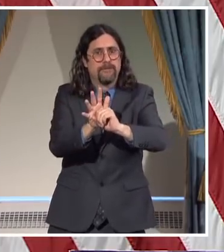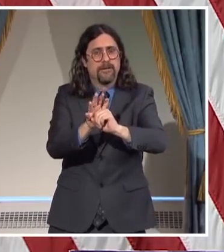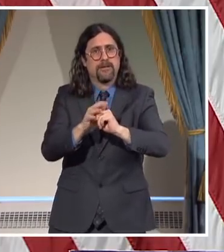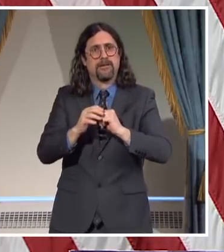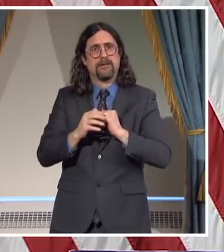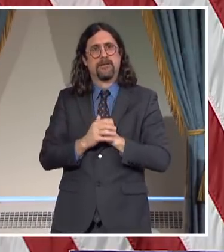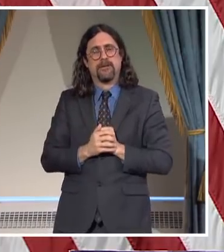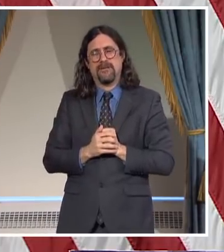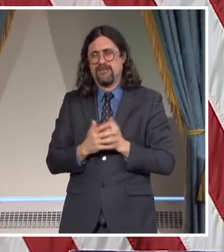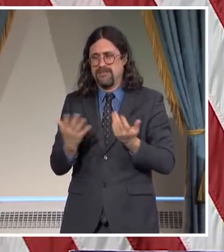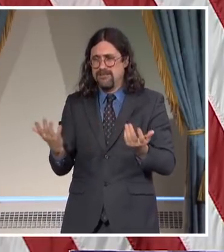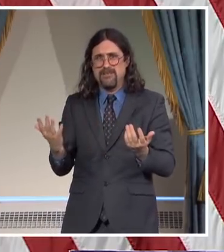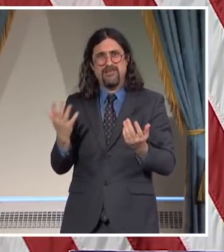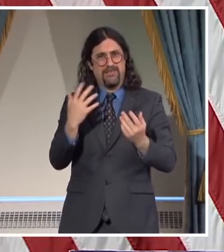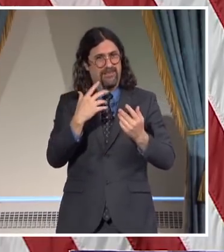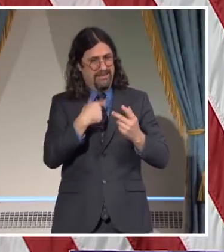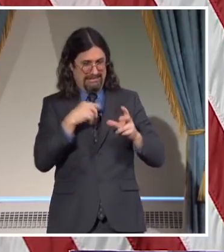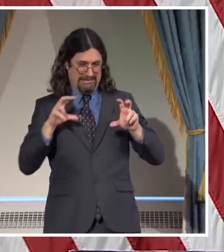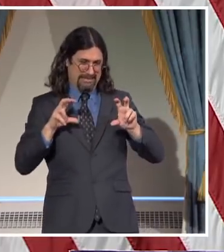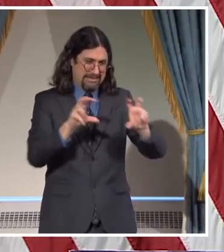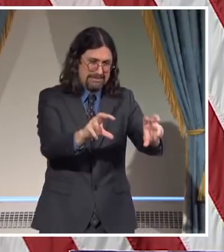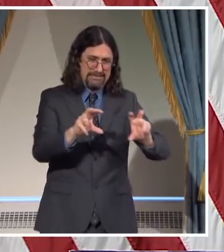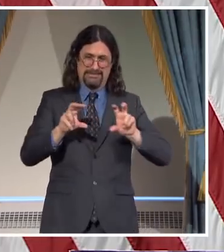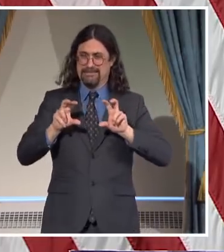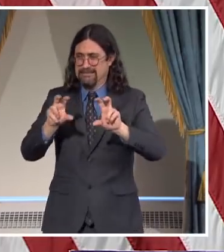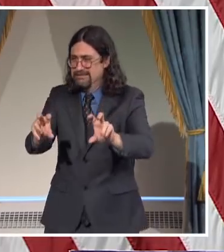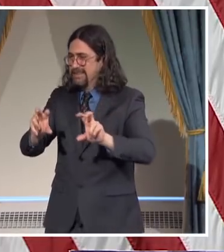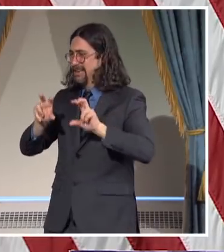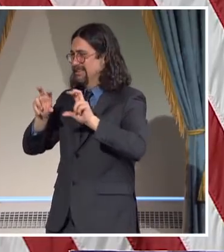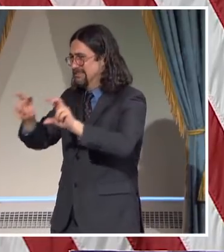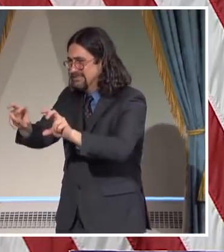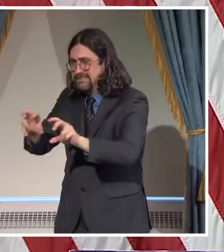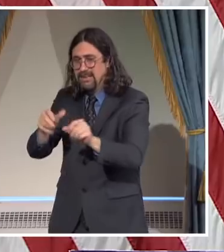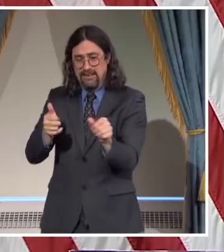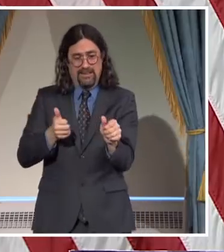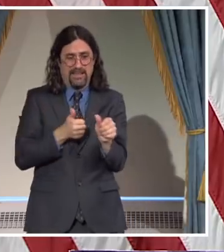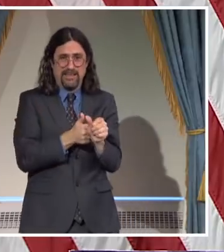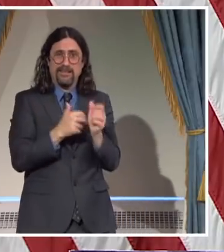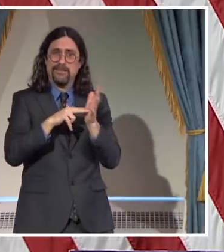difficult situation, and our resources are plummeting, our revenue's plummeting.